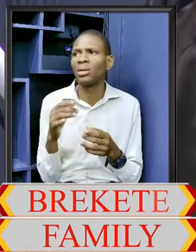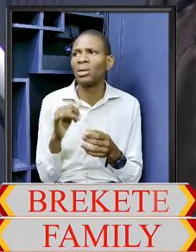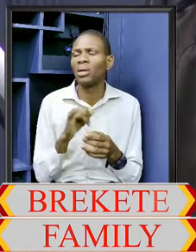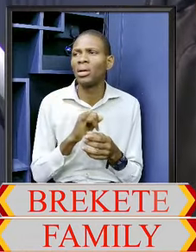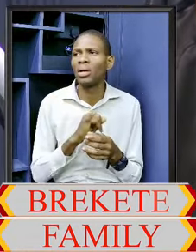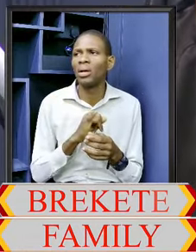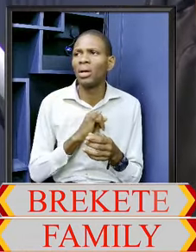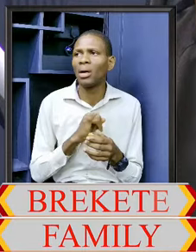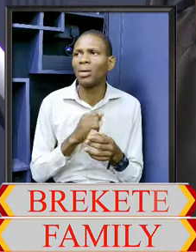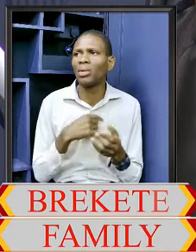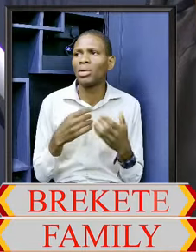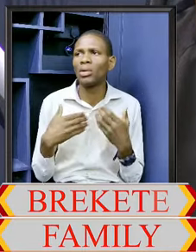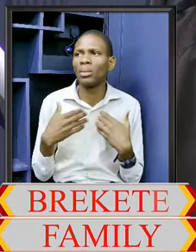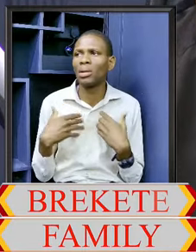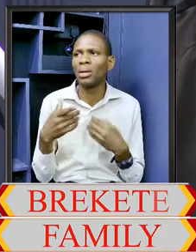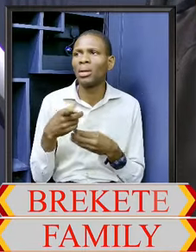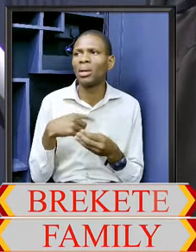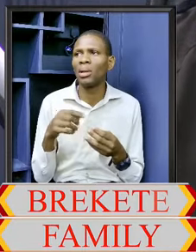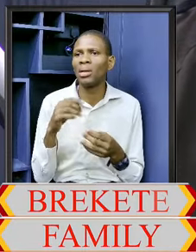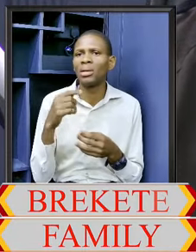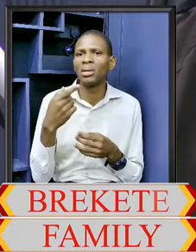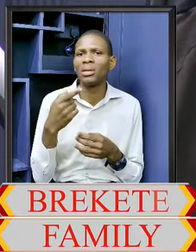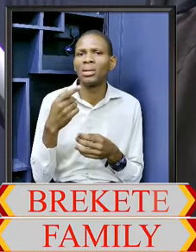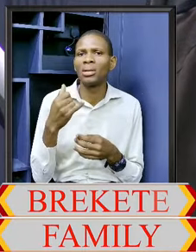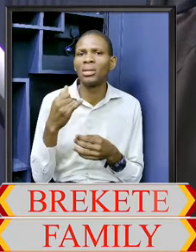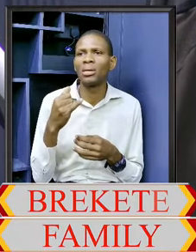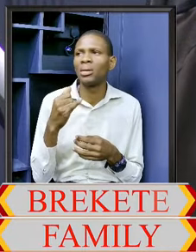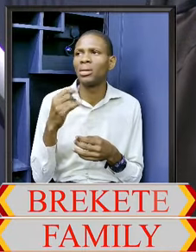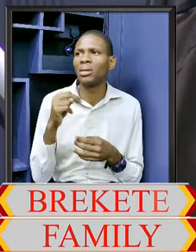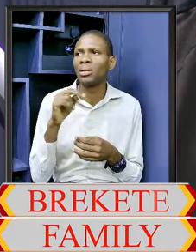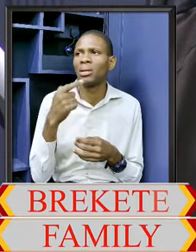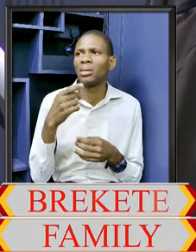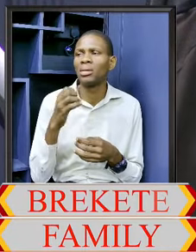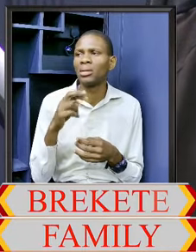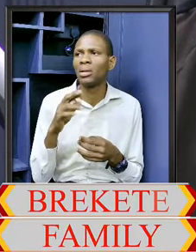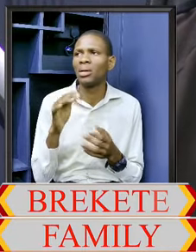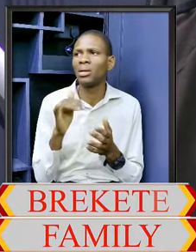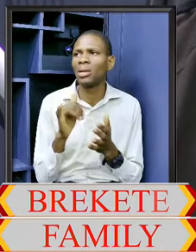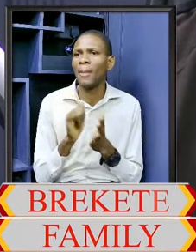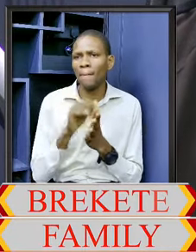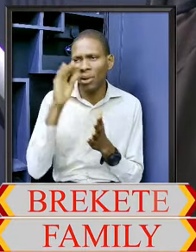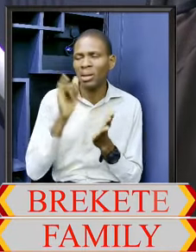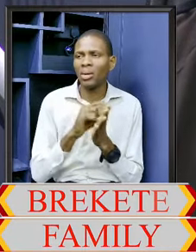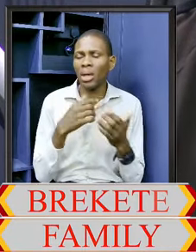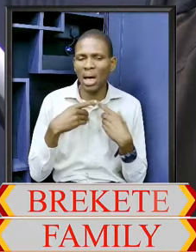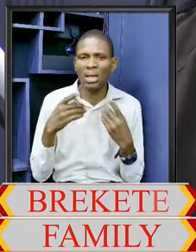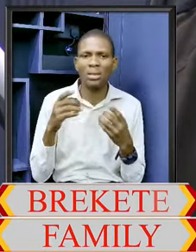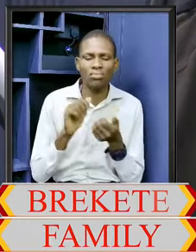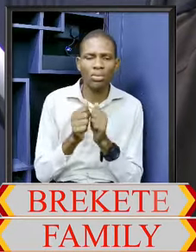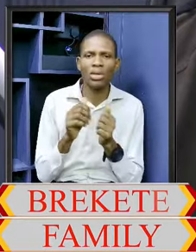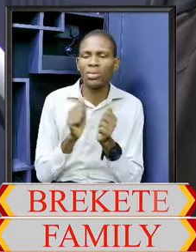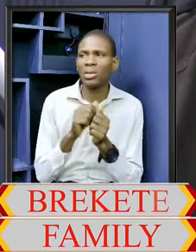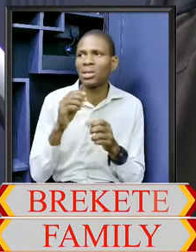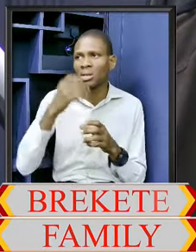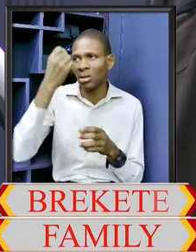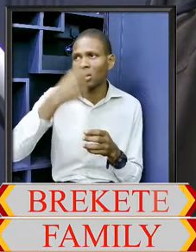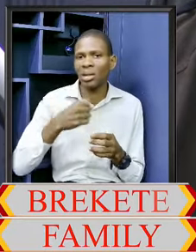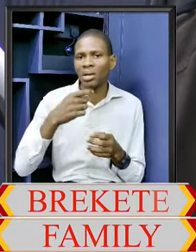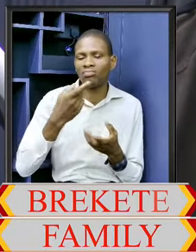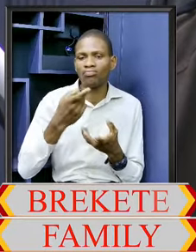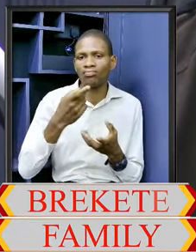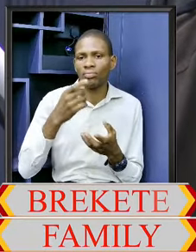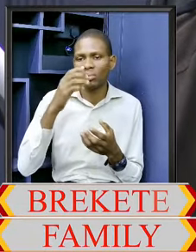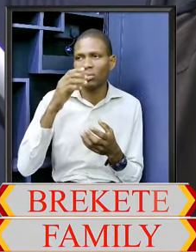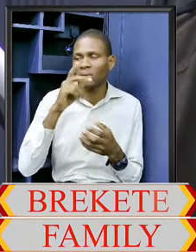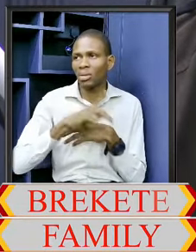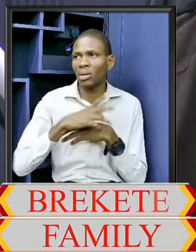we've been complaining about ginger matter because we've been getting issue from Southern Kaduna. Mm. Our ginger was drying